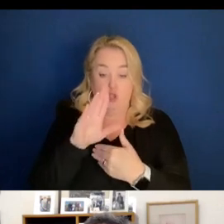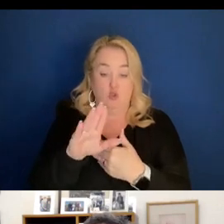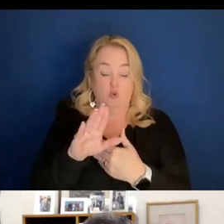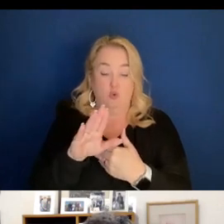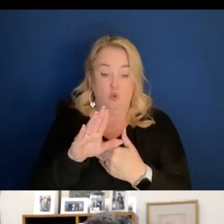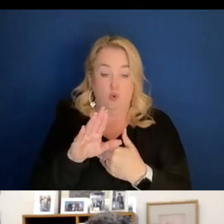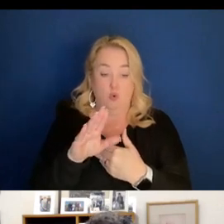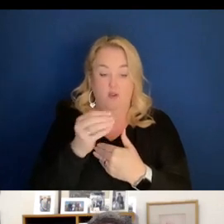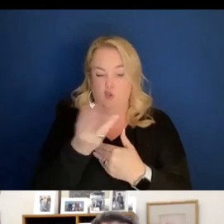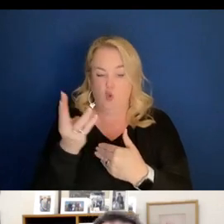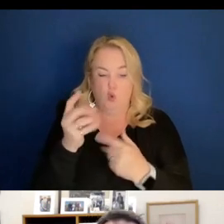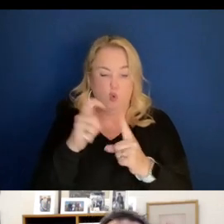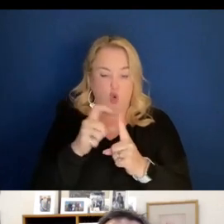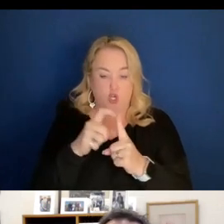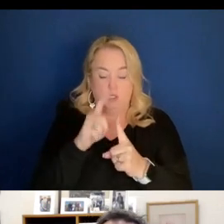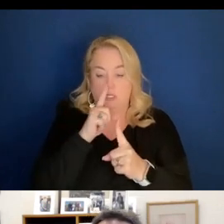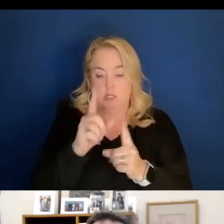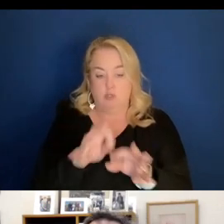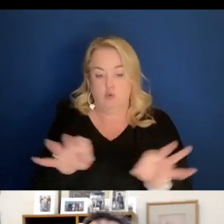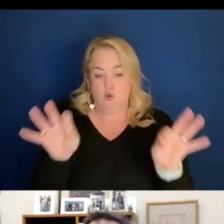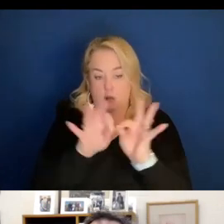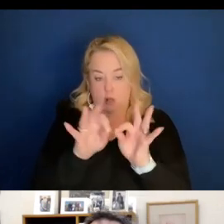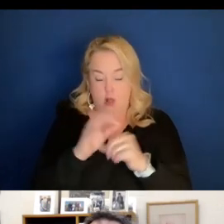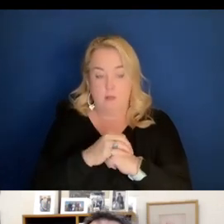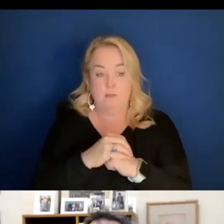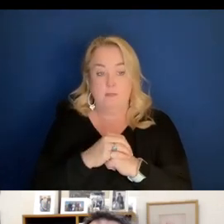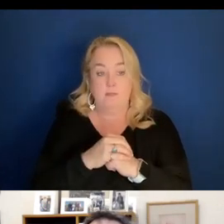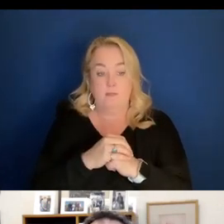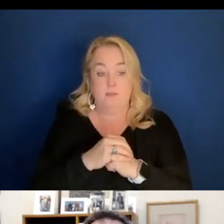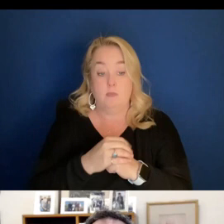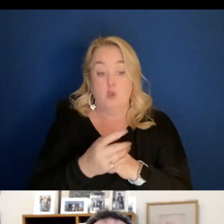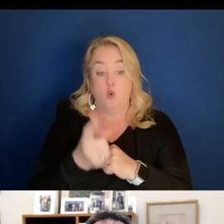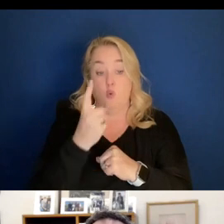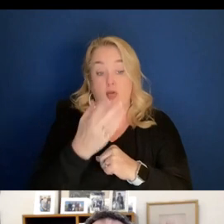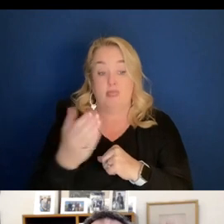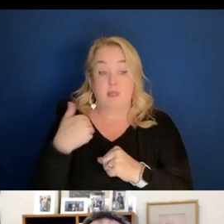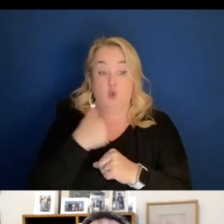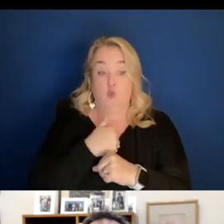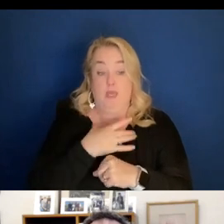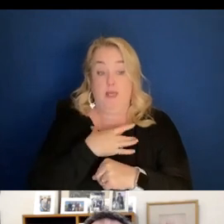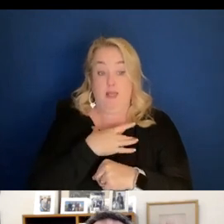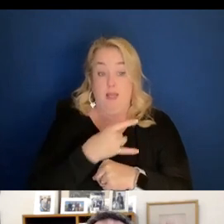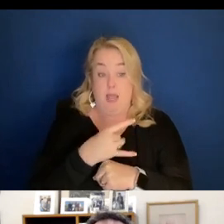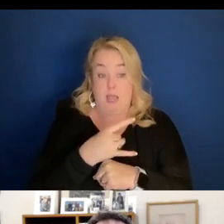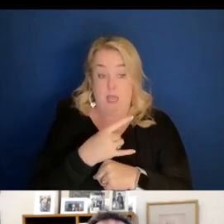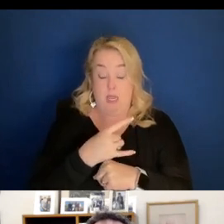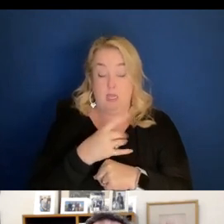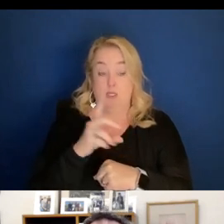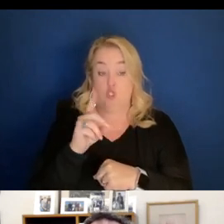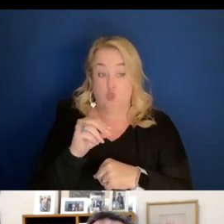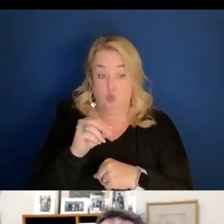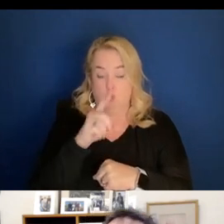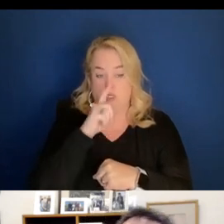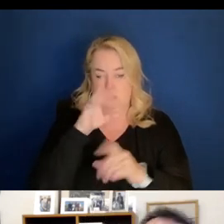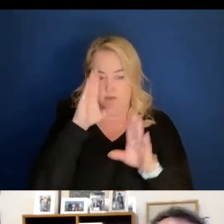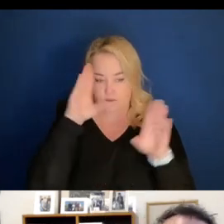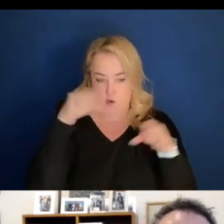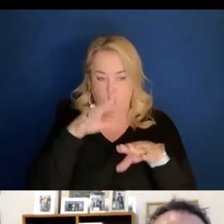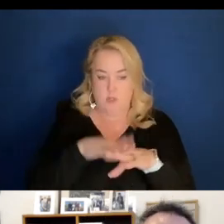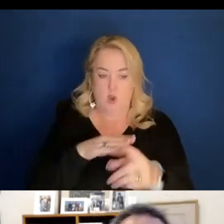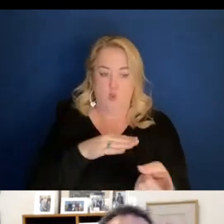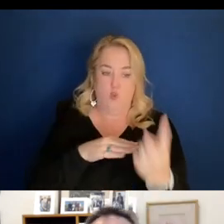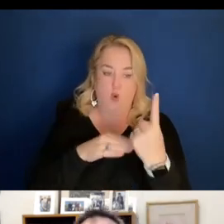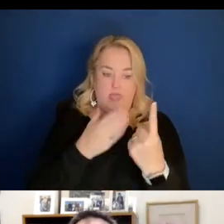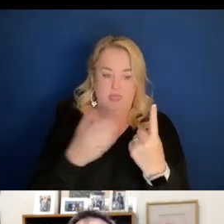into a few words is really critical. One of the ways that we like to think about messaging is to focus on what we call the